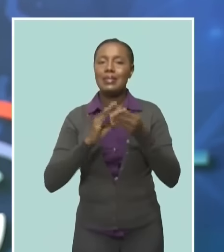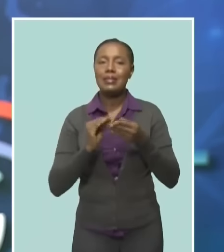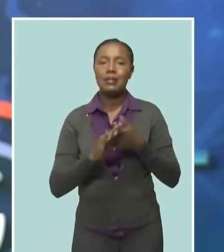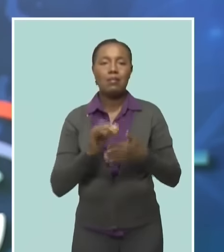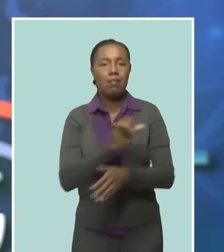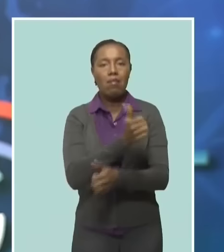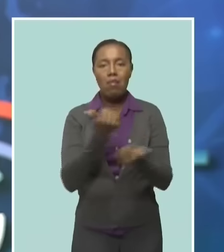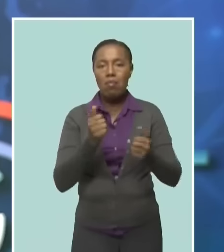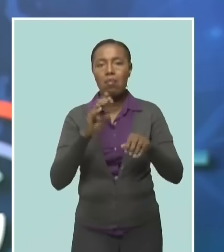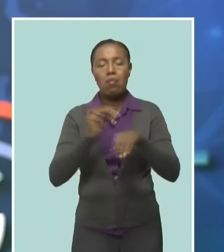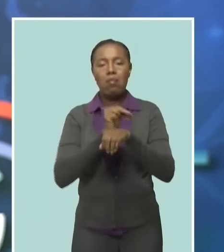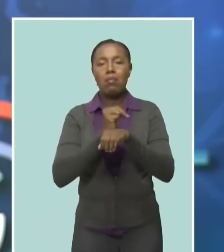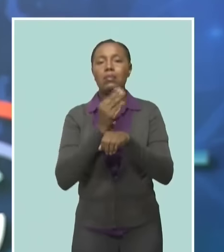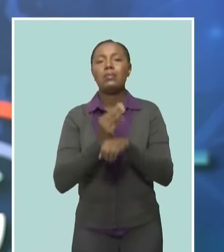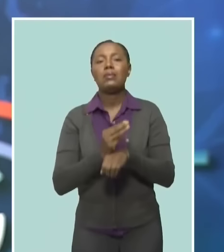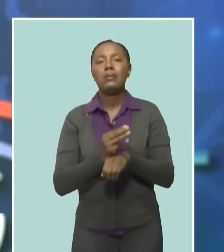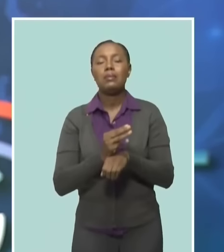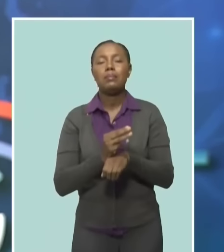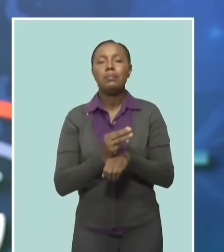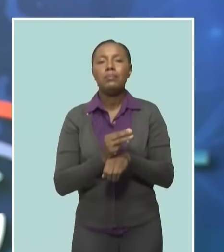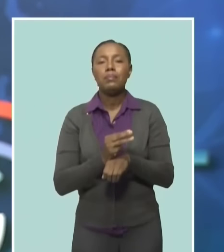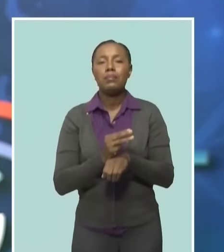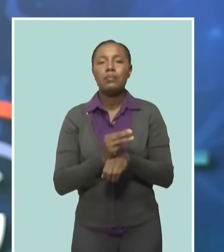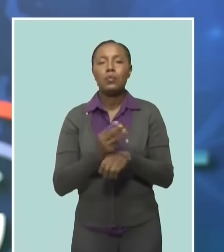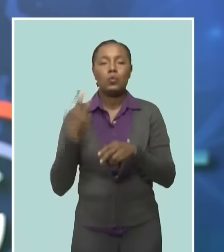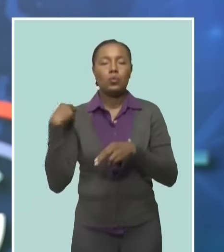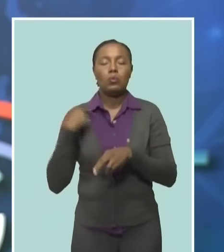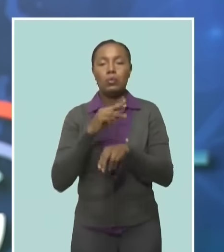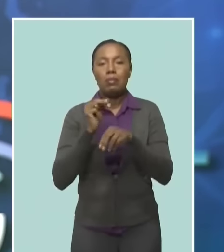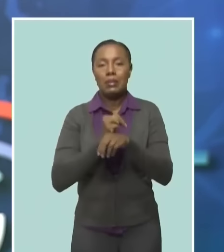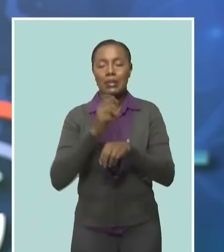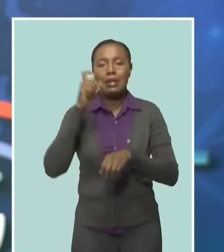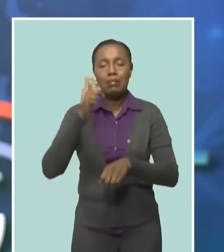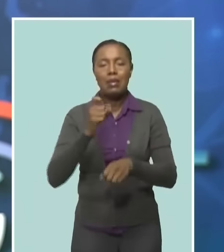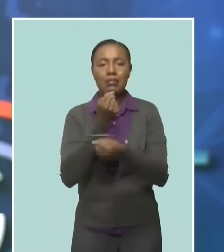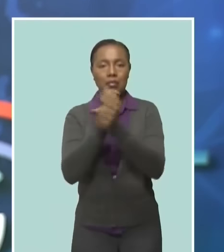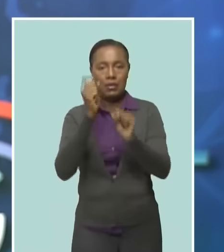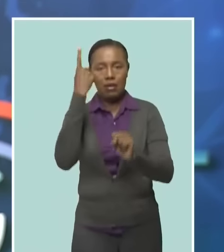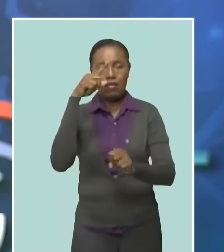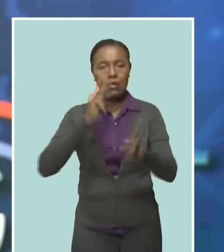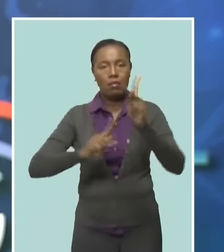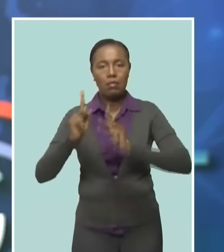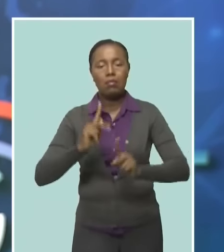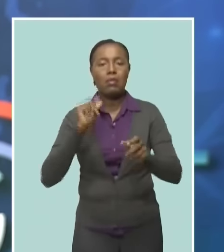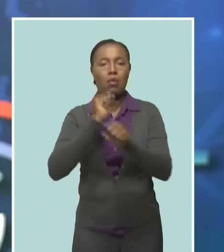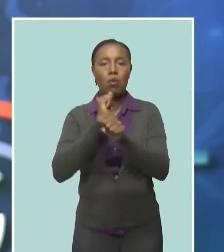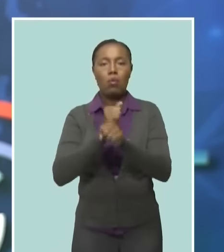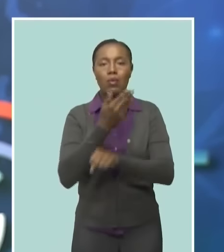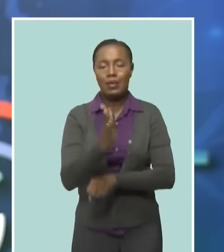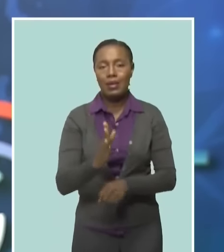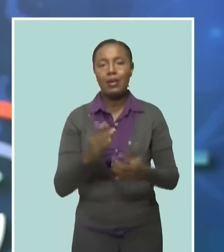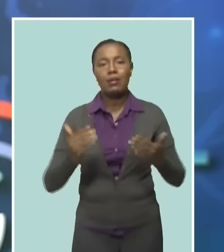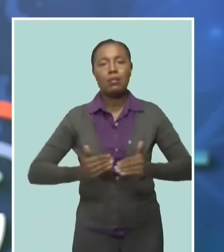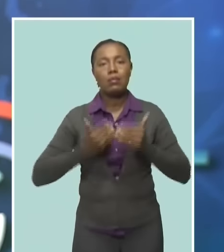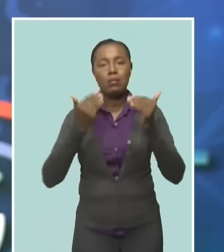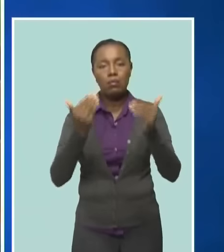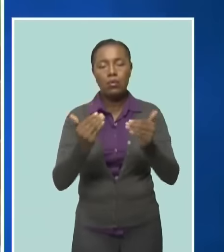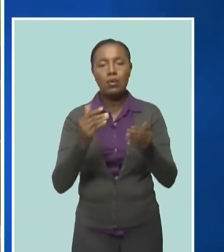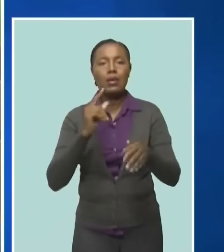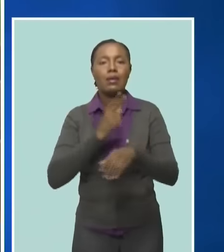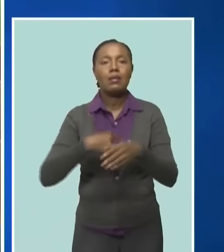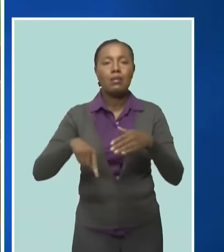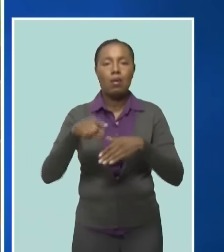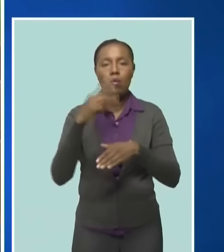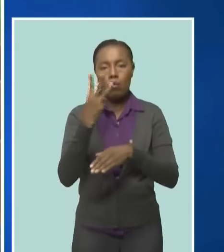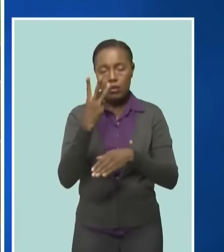responsible ministry, plants must be safe for the staff who work there, and they're set to meet with staff on Wednesday. And